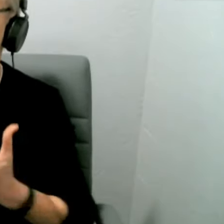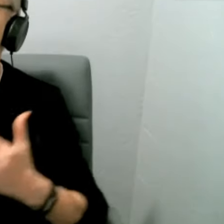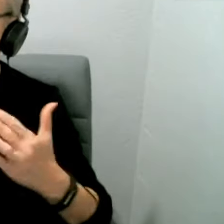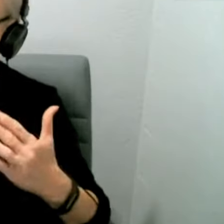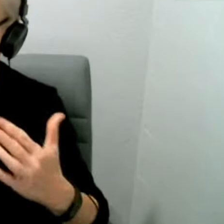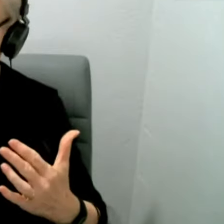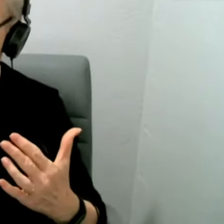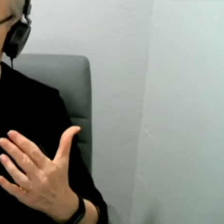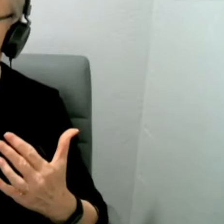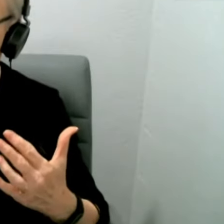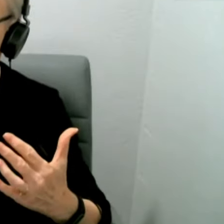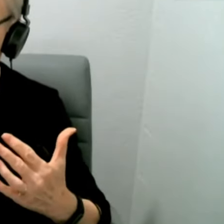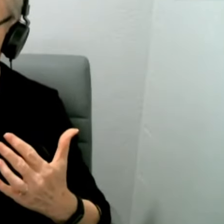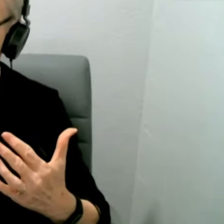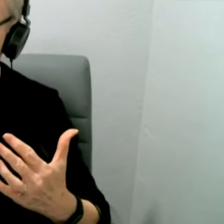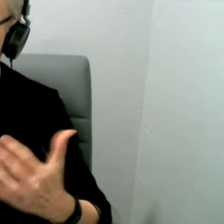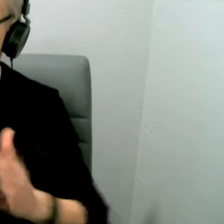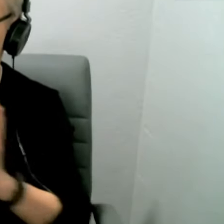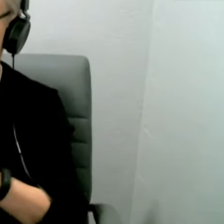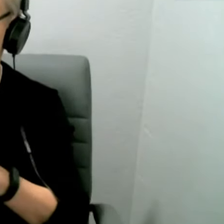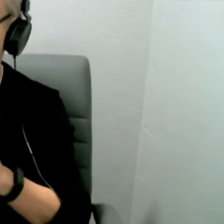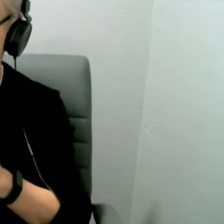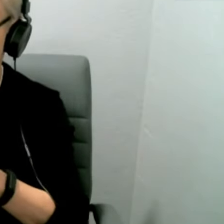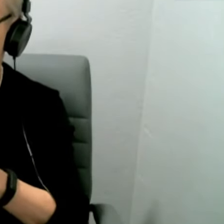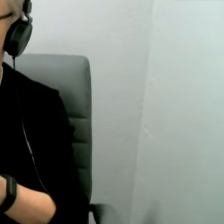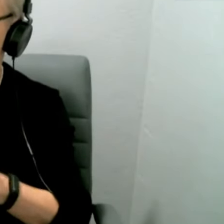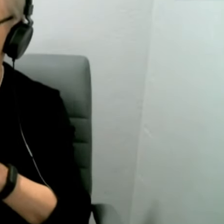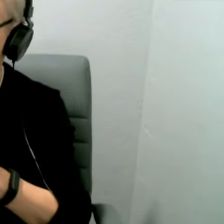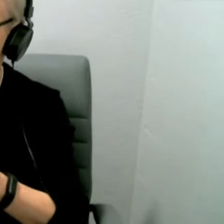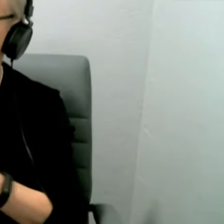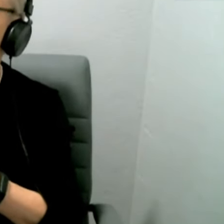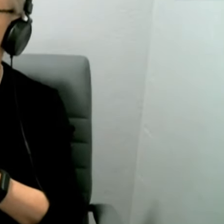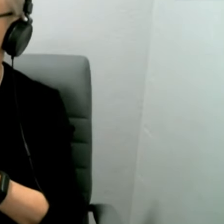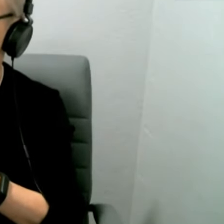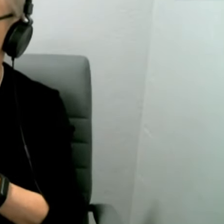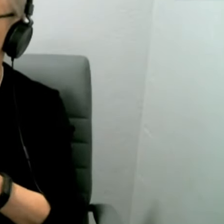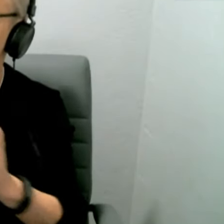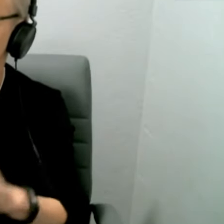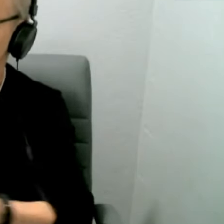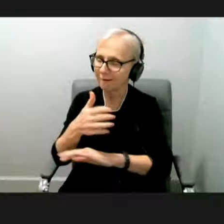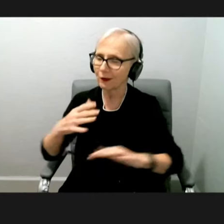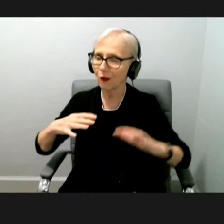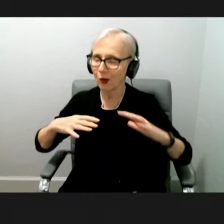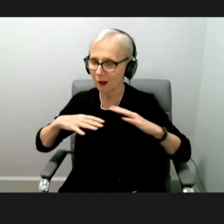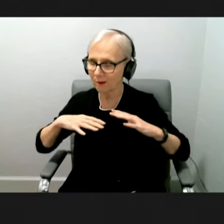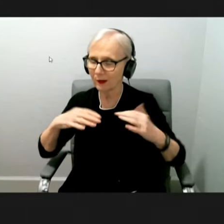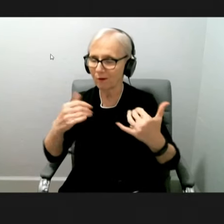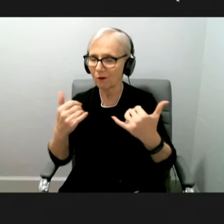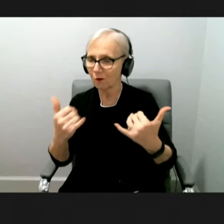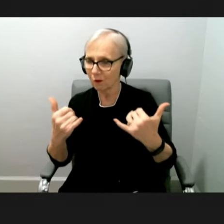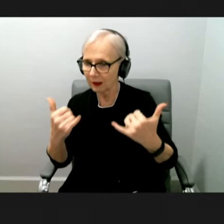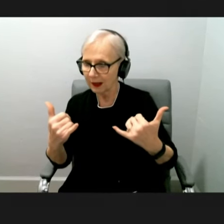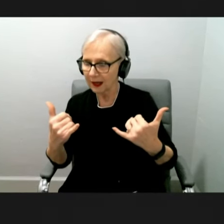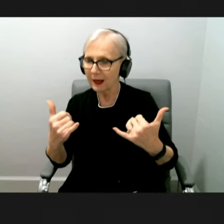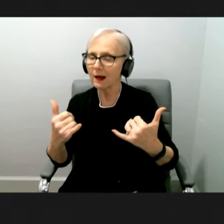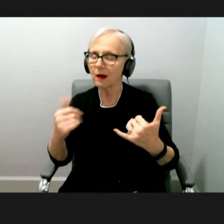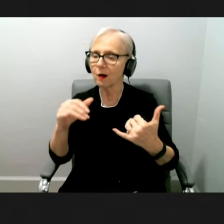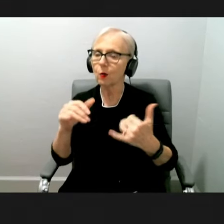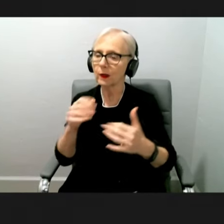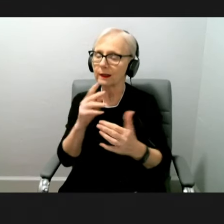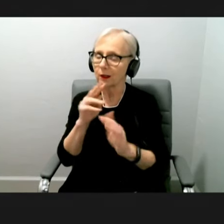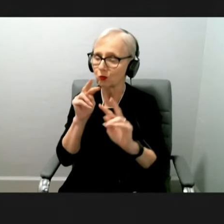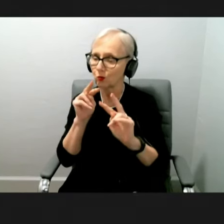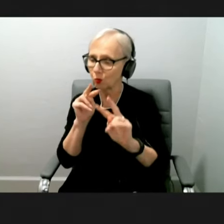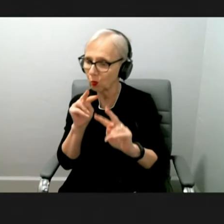see this data correct itself in the next week or so. But until then, I think it's probably best to track most closely our